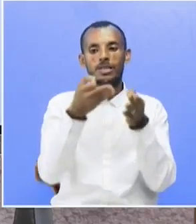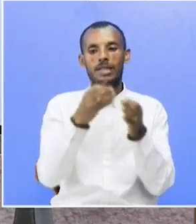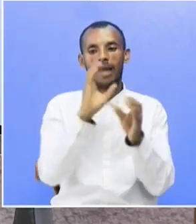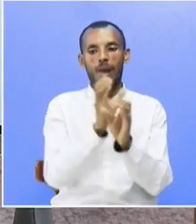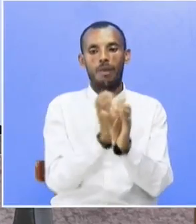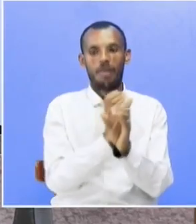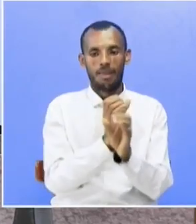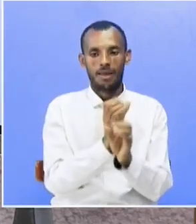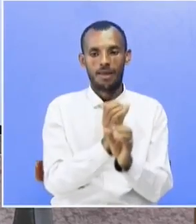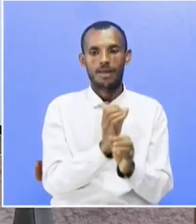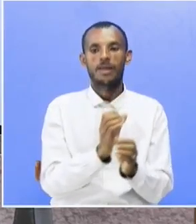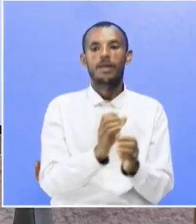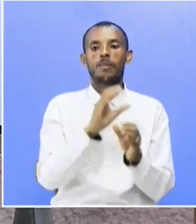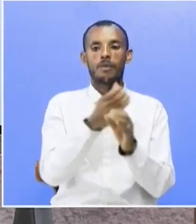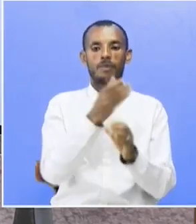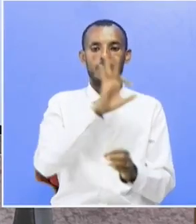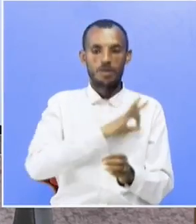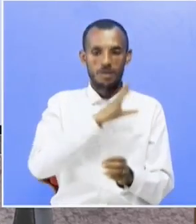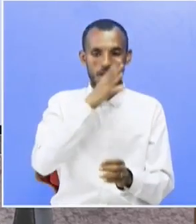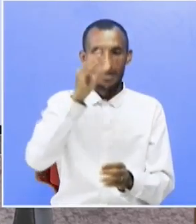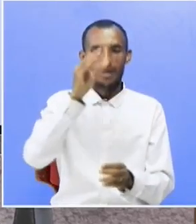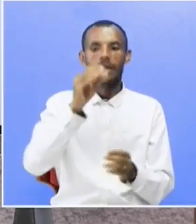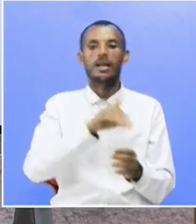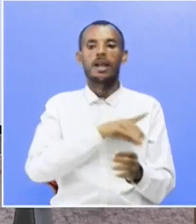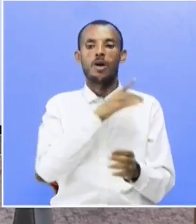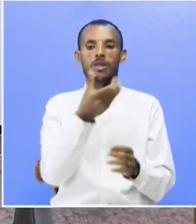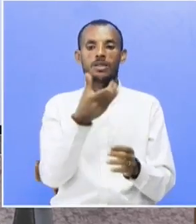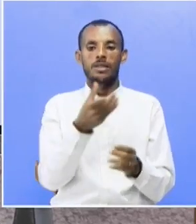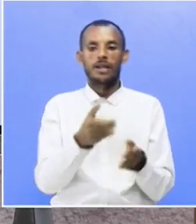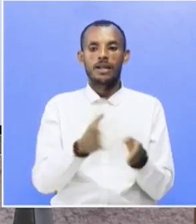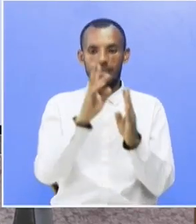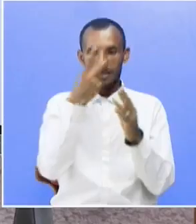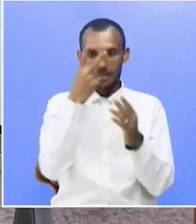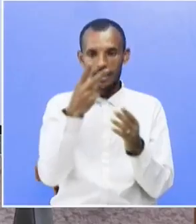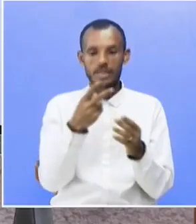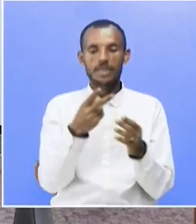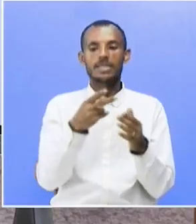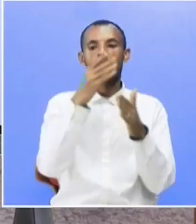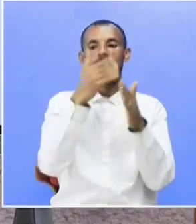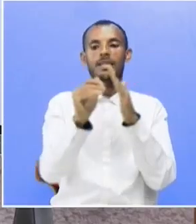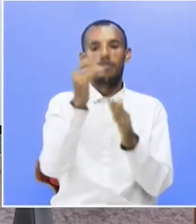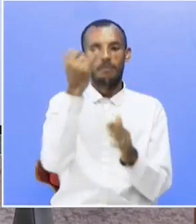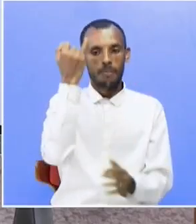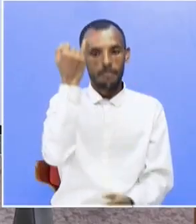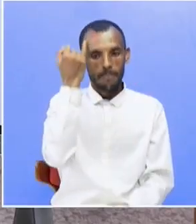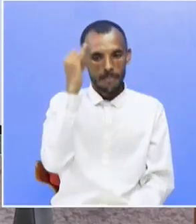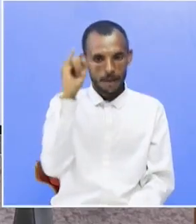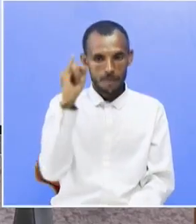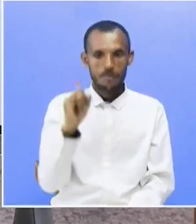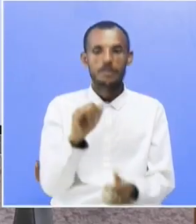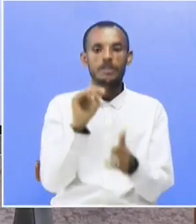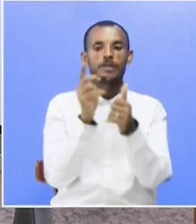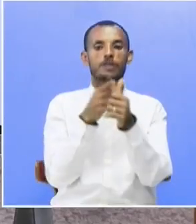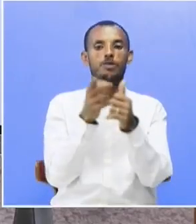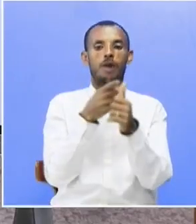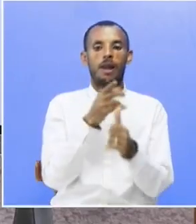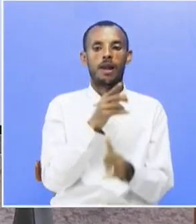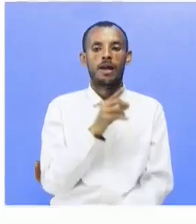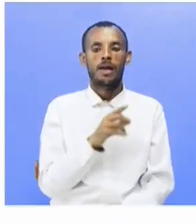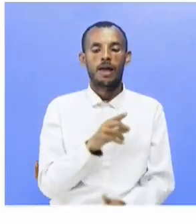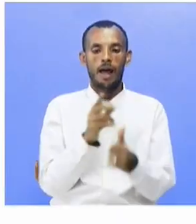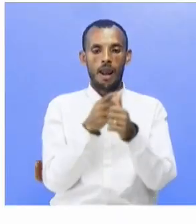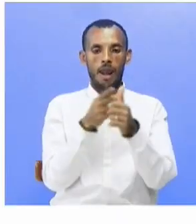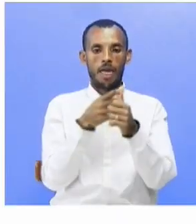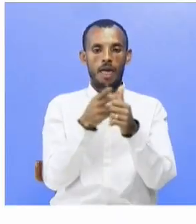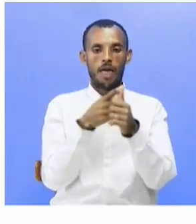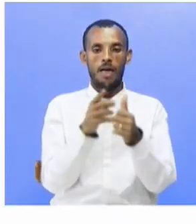calculate profit and loss percentage, let's see some terminologies. The first one is